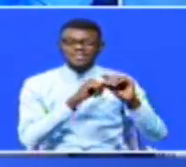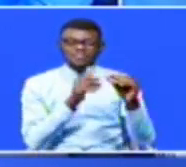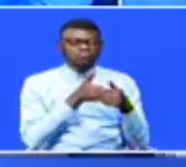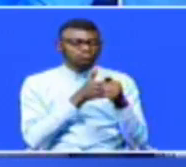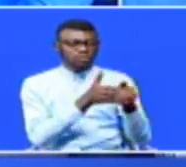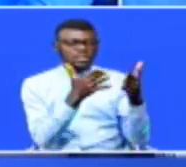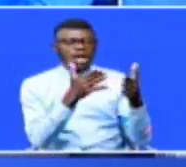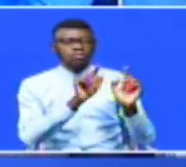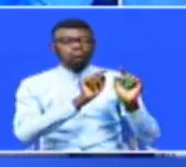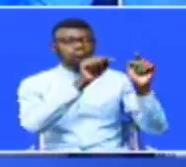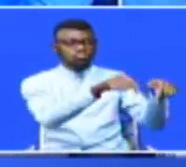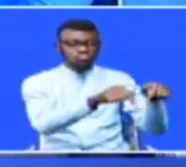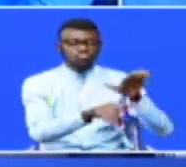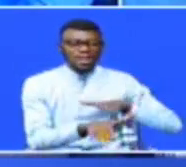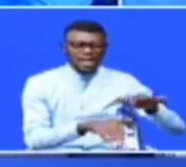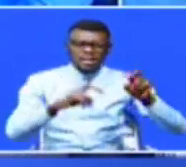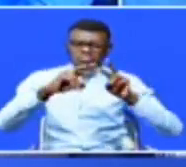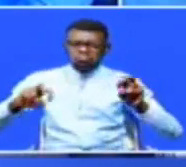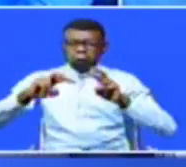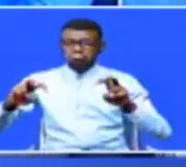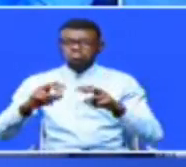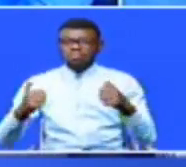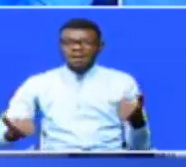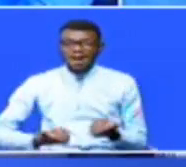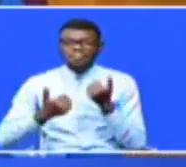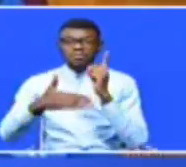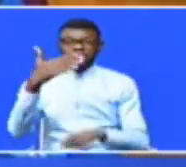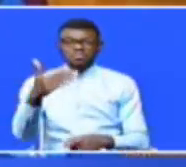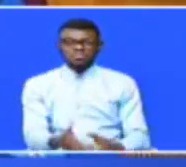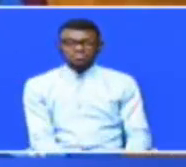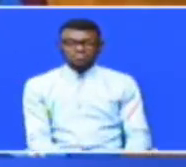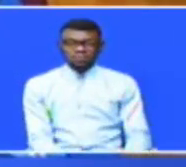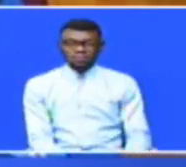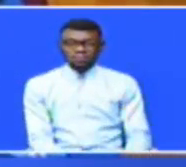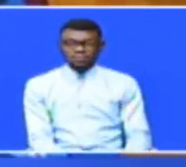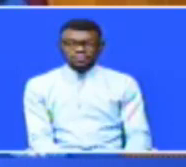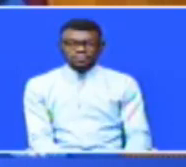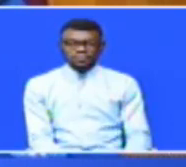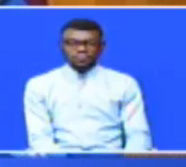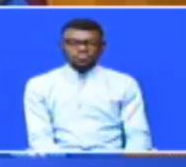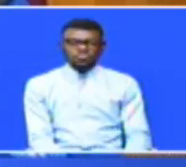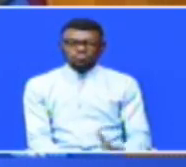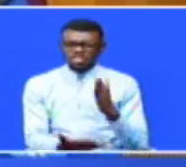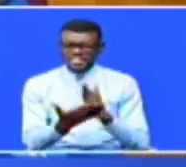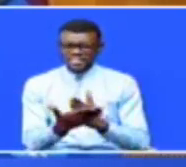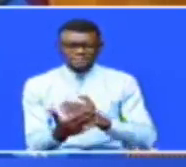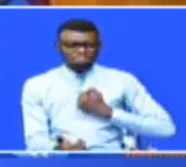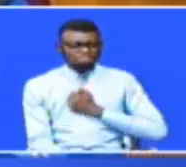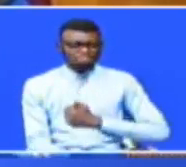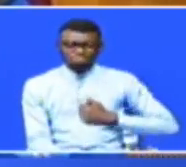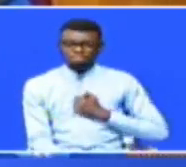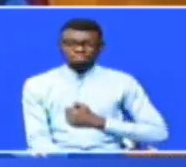been dispatched to Lessos to investigate the matter. Our term is an unfortunate